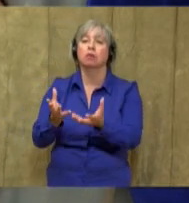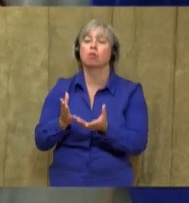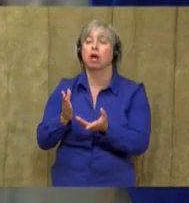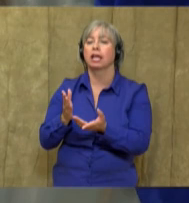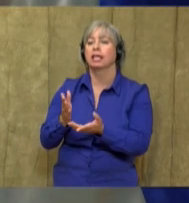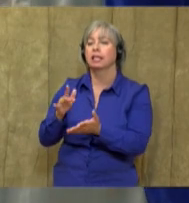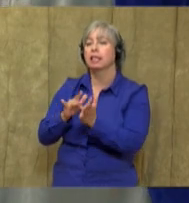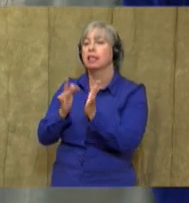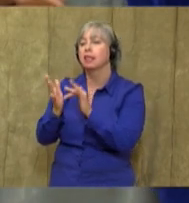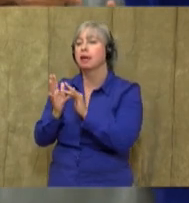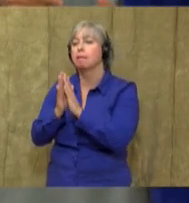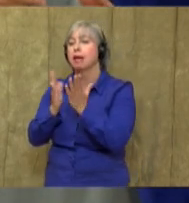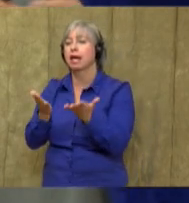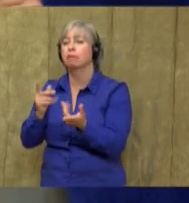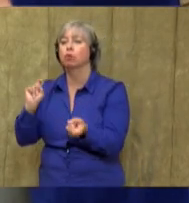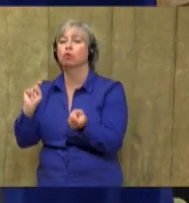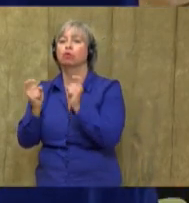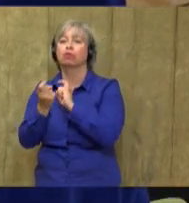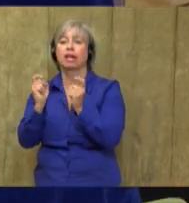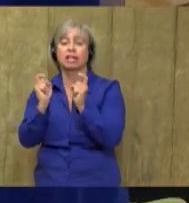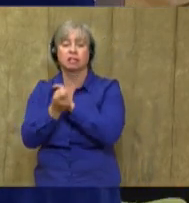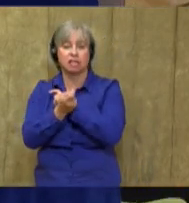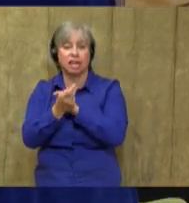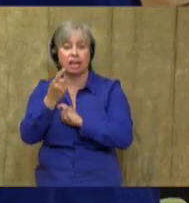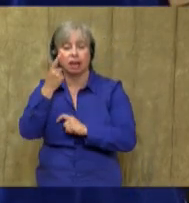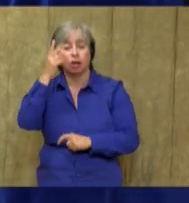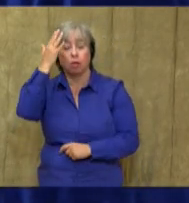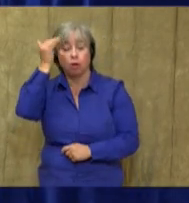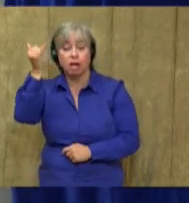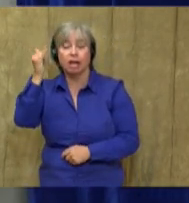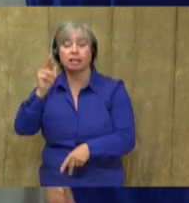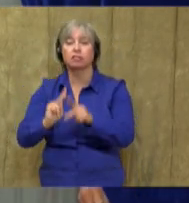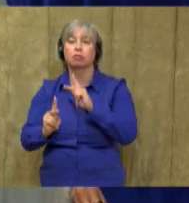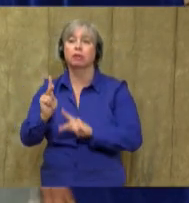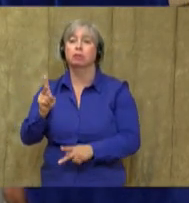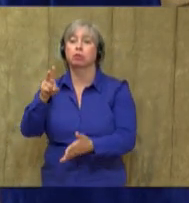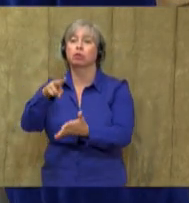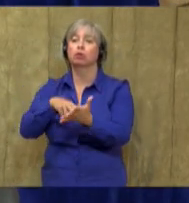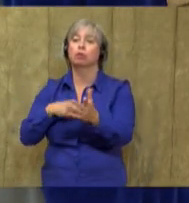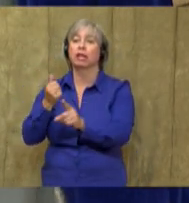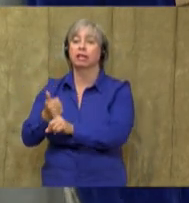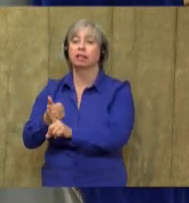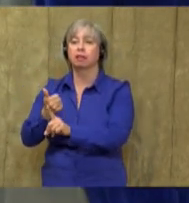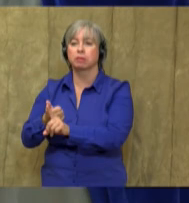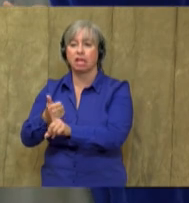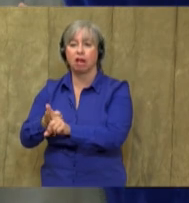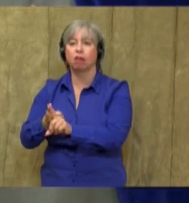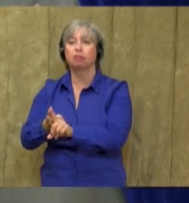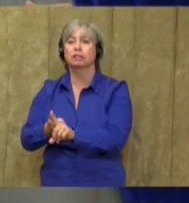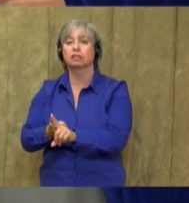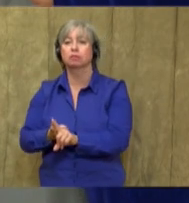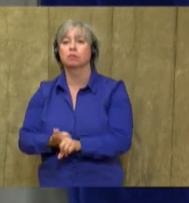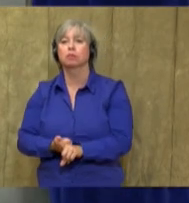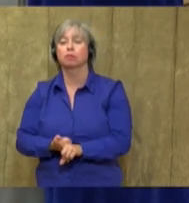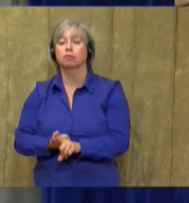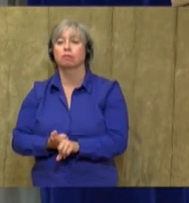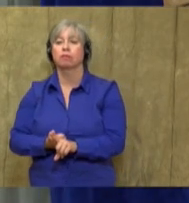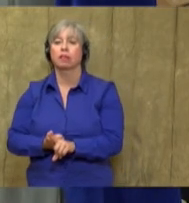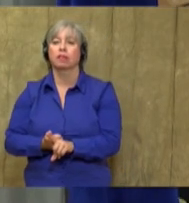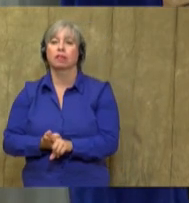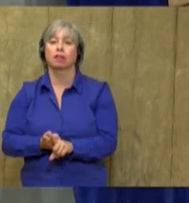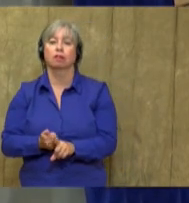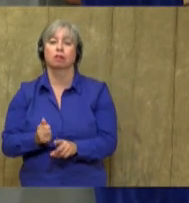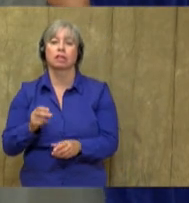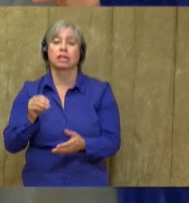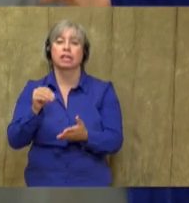it themselves and not listen to just what the church was saying. But he actually is rumored to have nailed